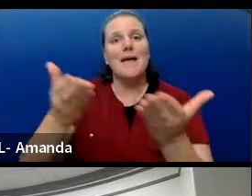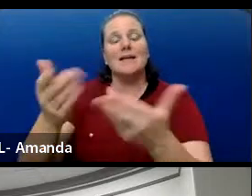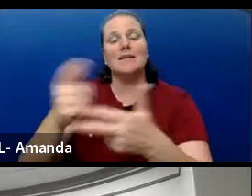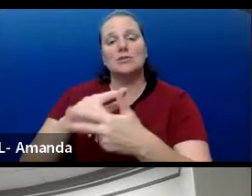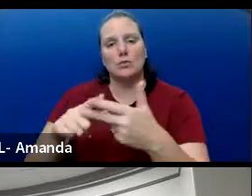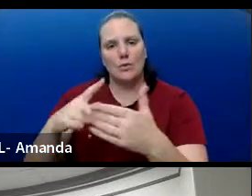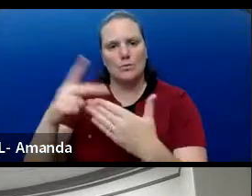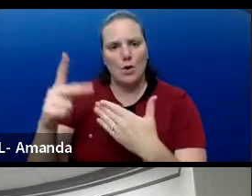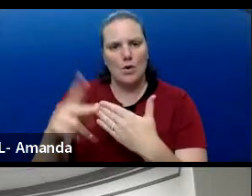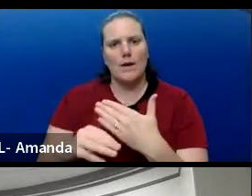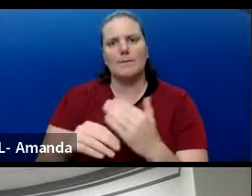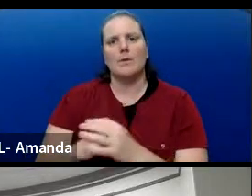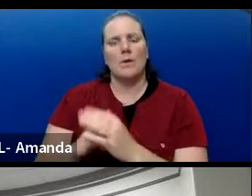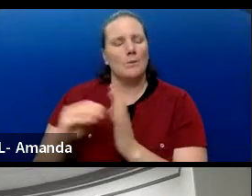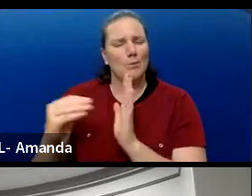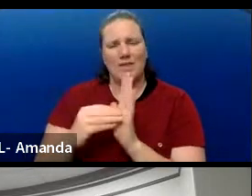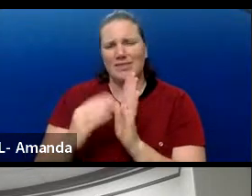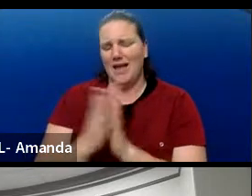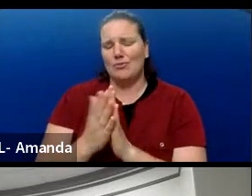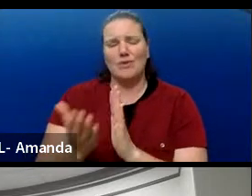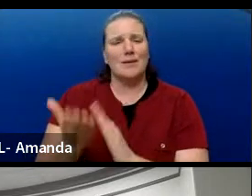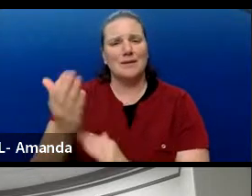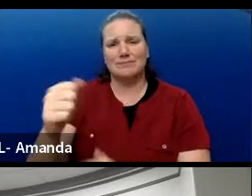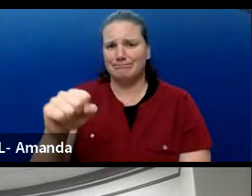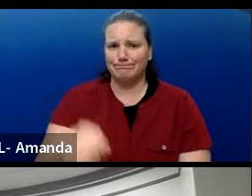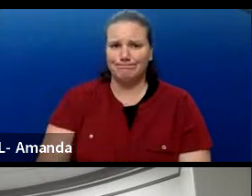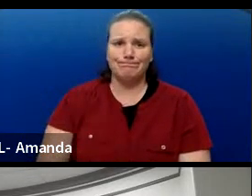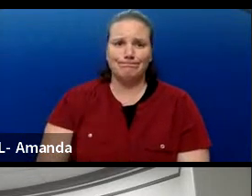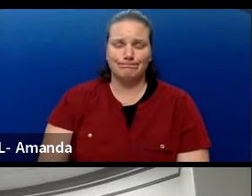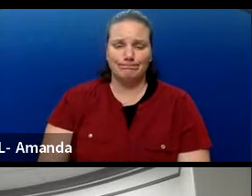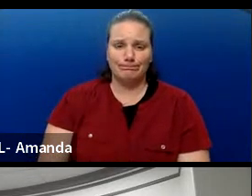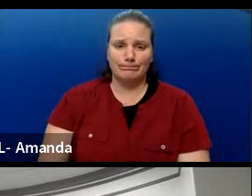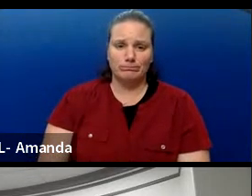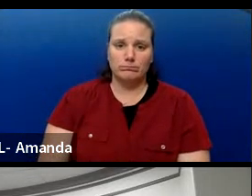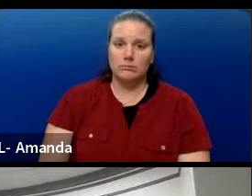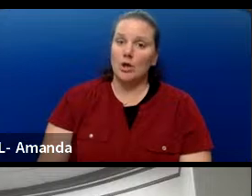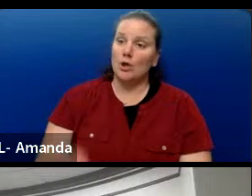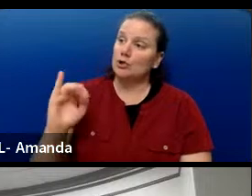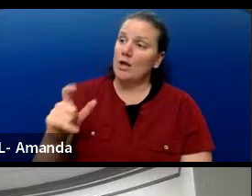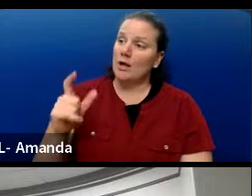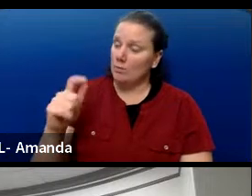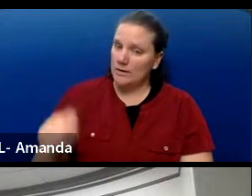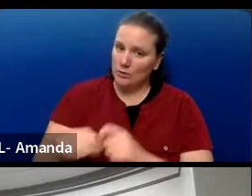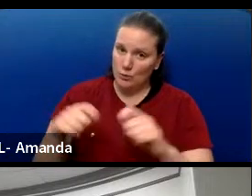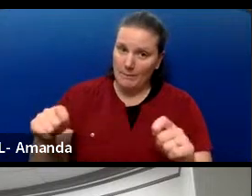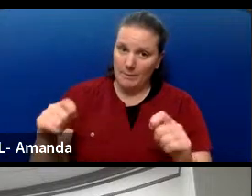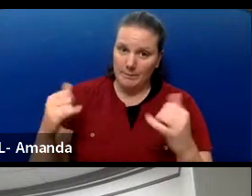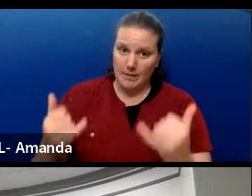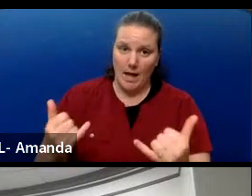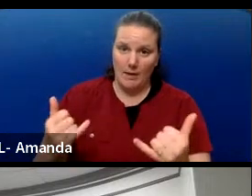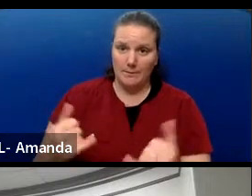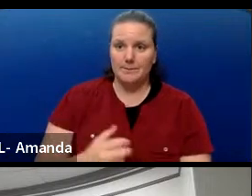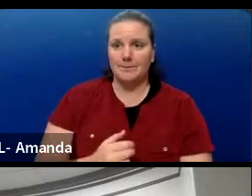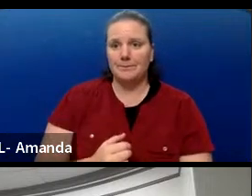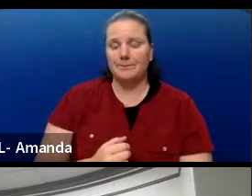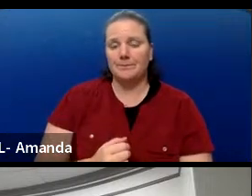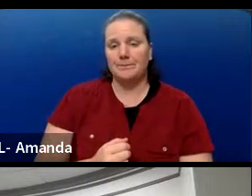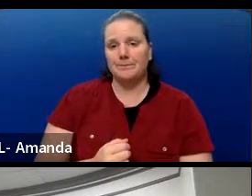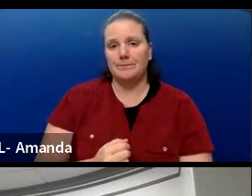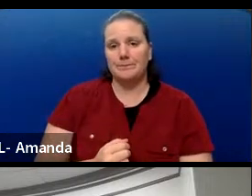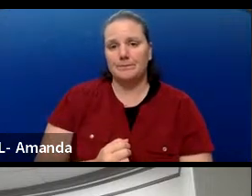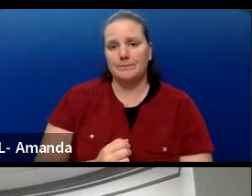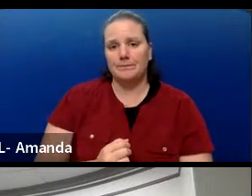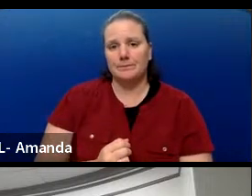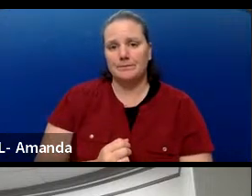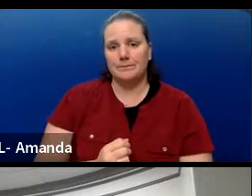can actually absolutely put that in as a recommendation. Okay, we need to wrap up here if we can get So no, we've got